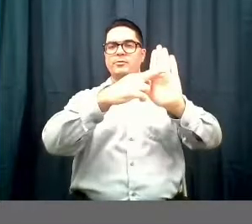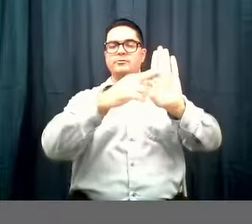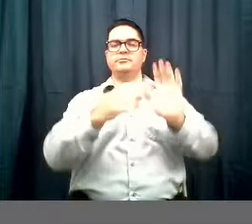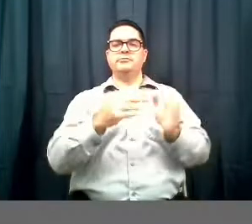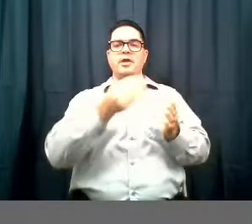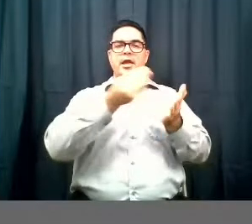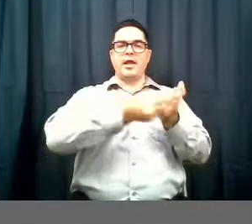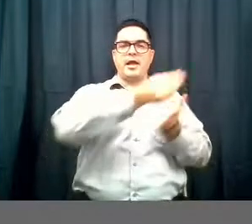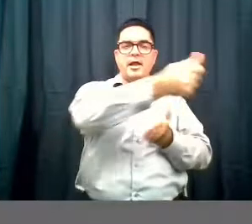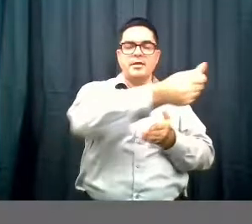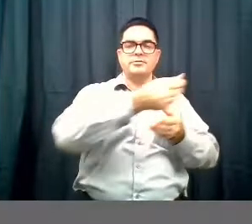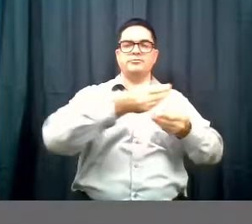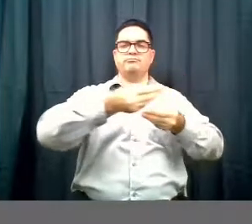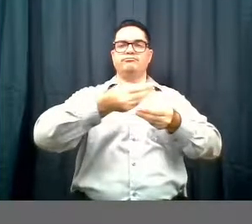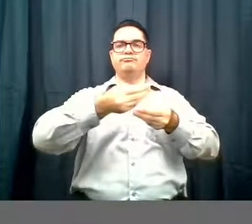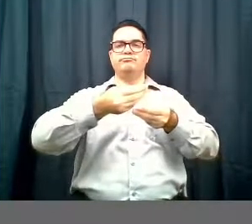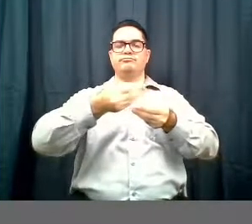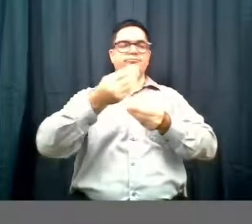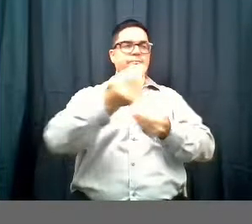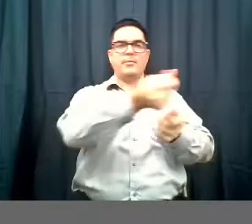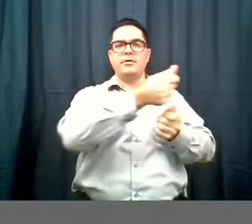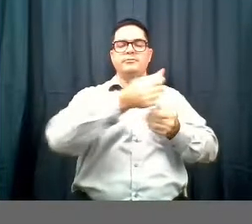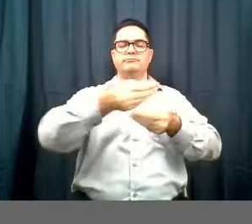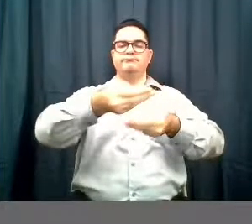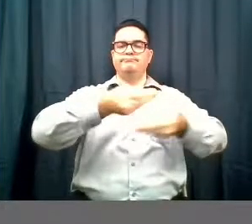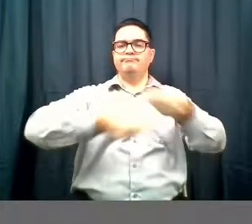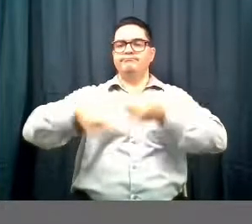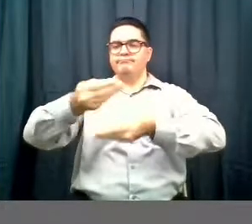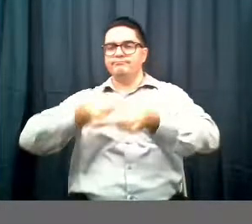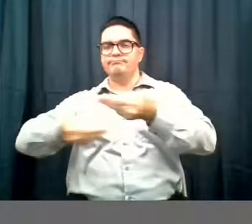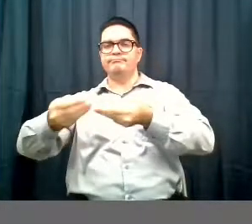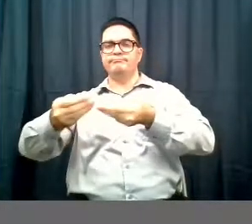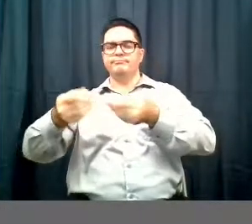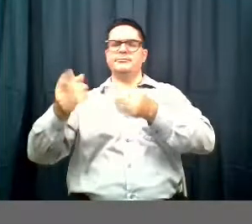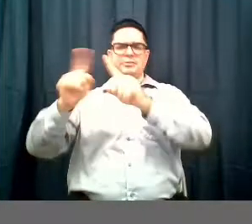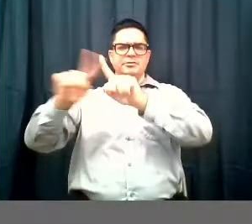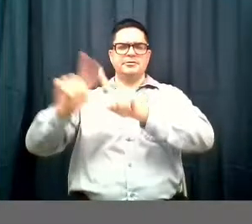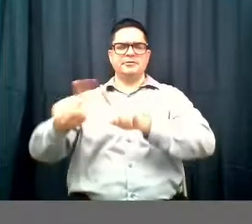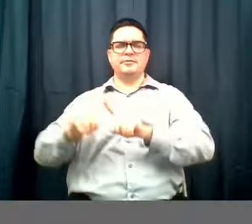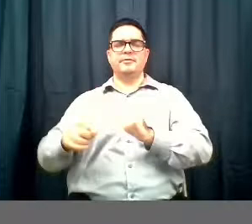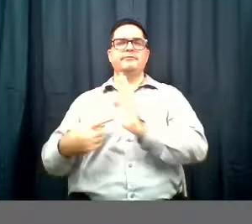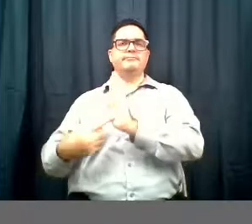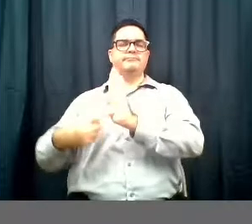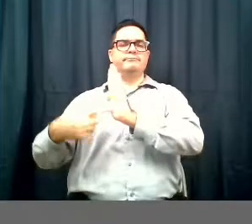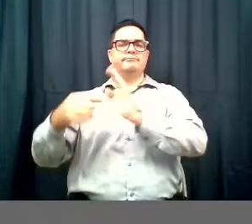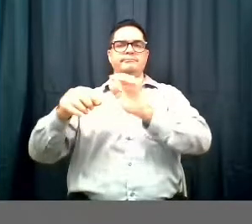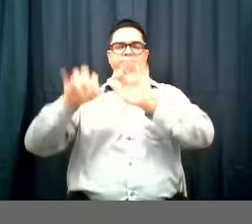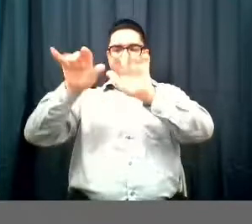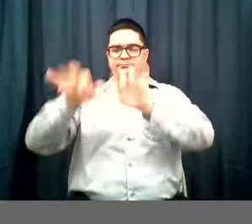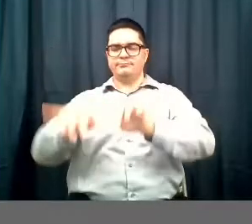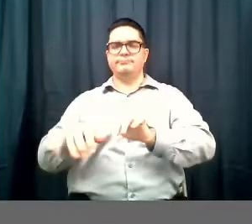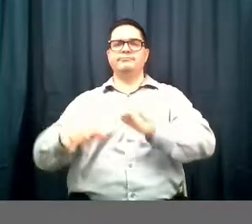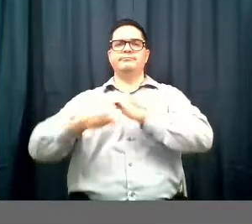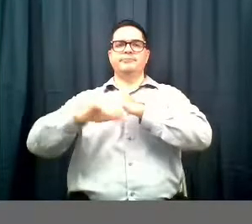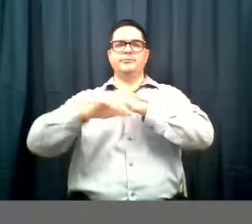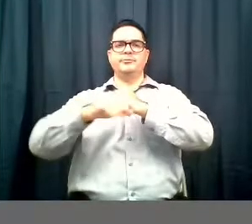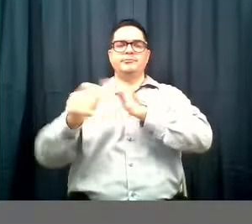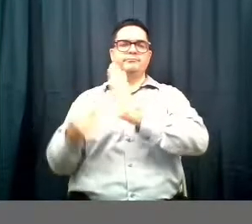and pay-go costs, among others. Spending is prioritized, and the budget resolutions are now much more